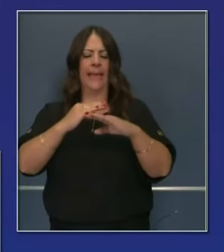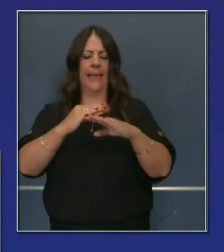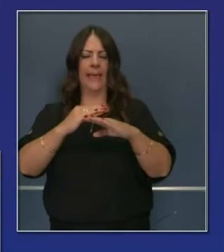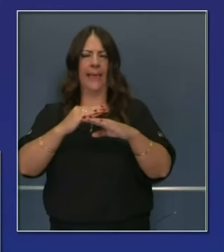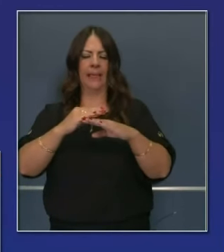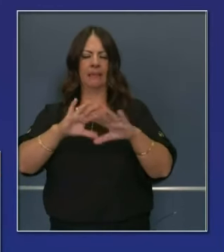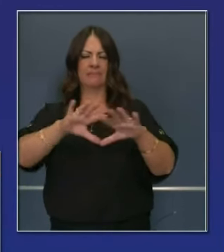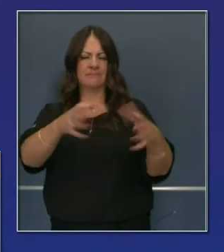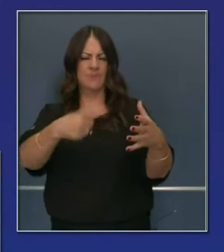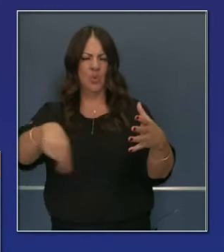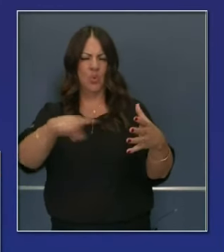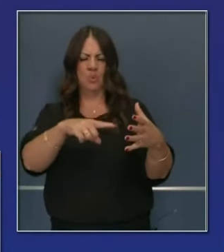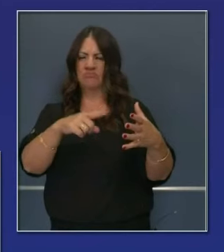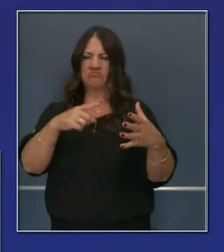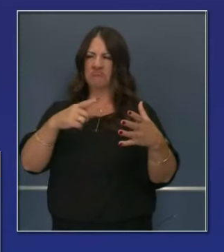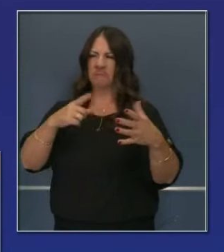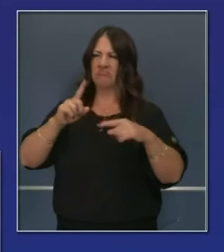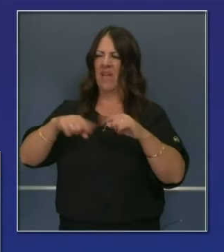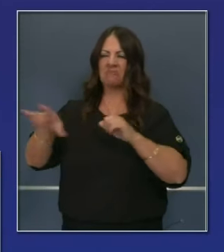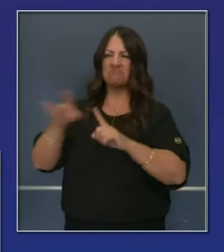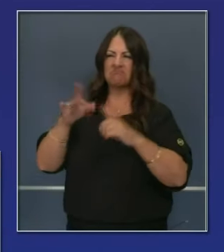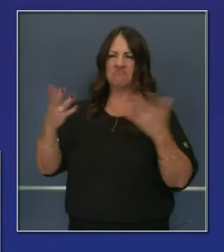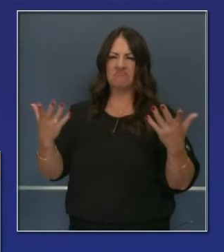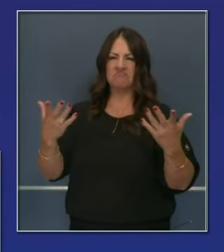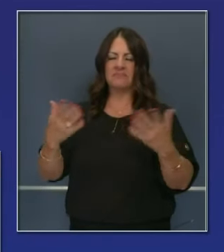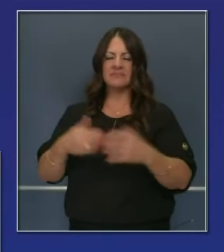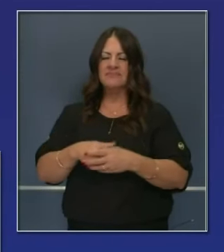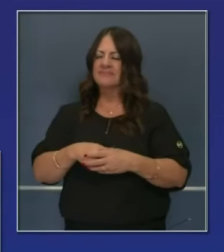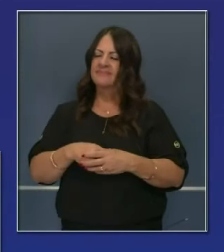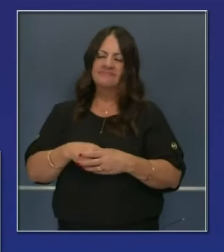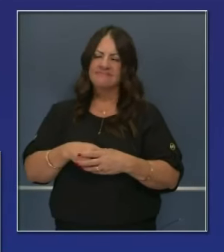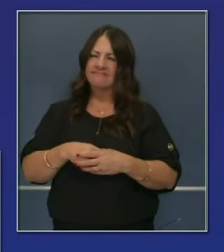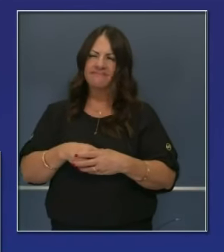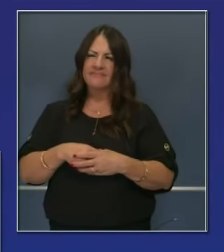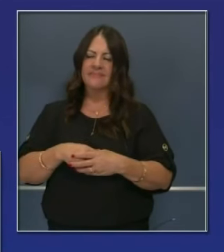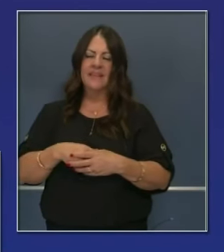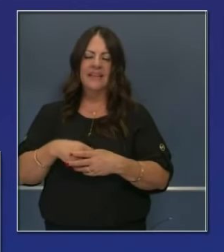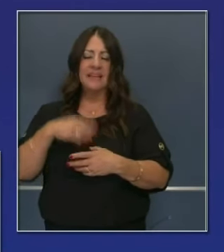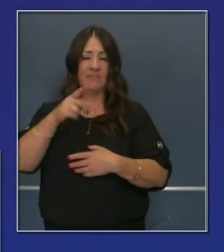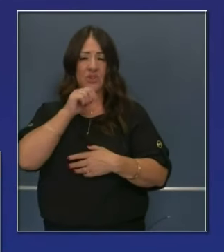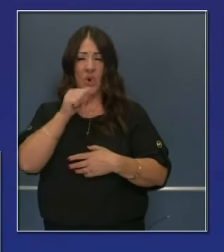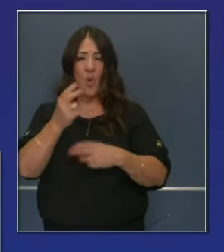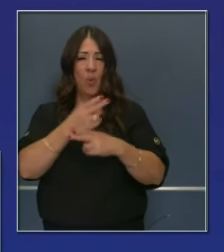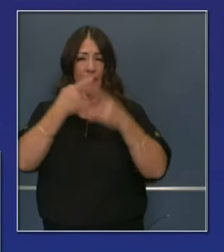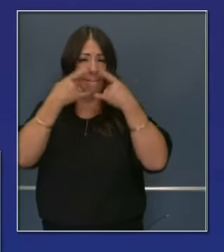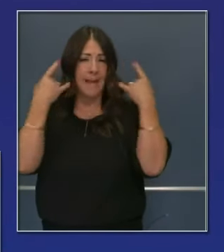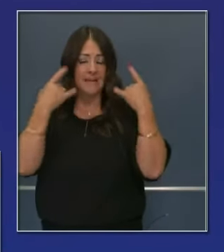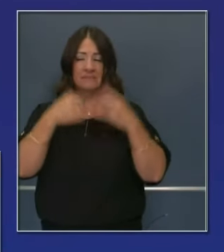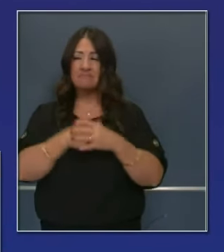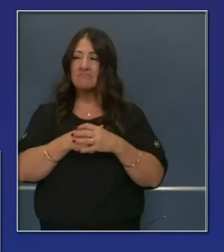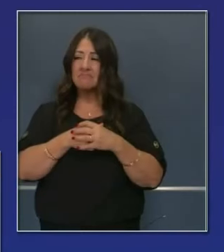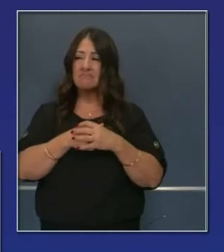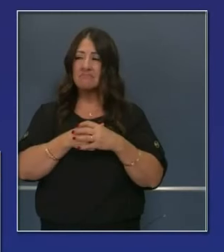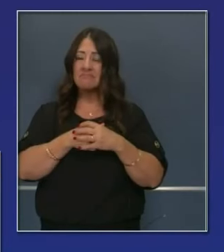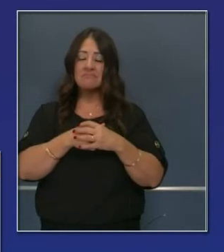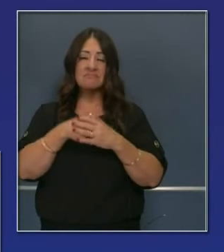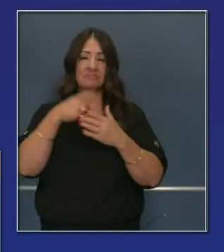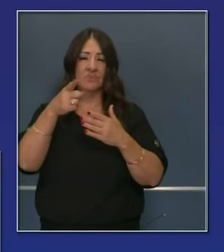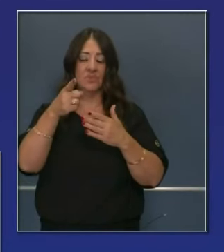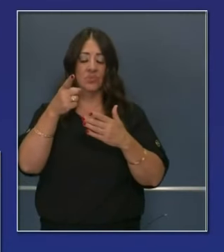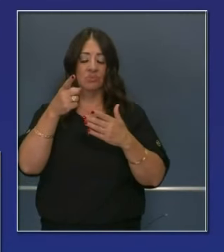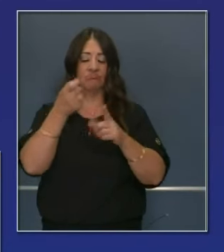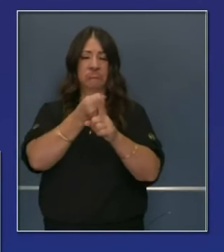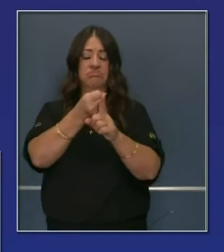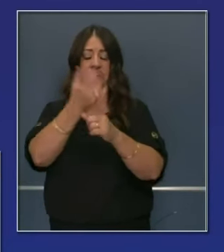great universities saying you don't wear masks and just everybody go out and experience the